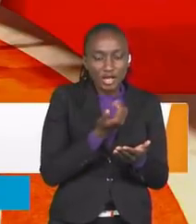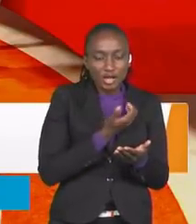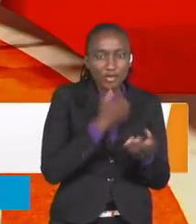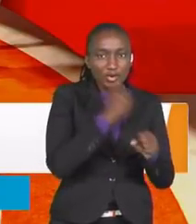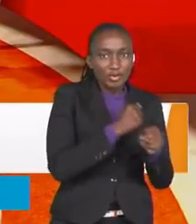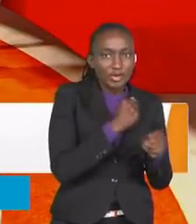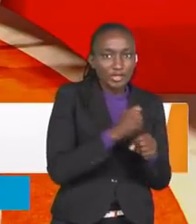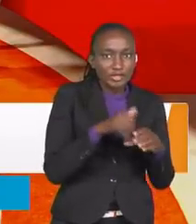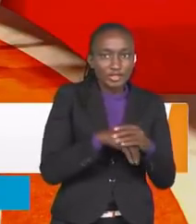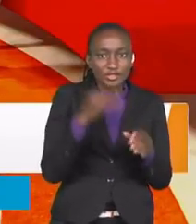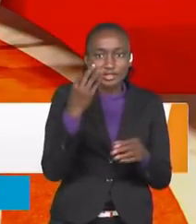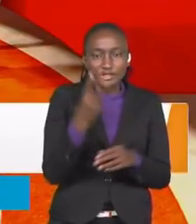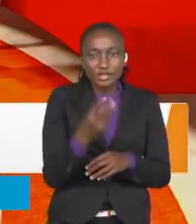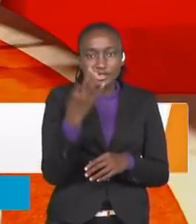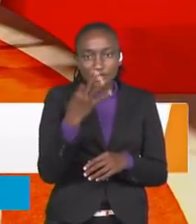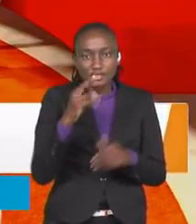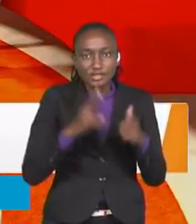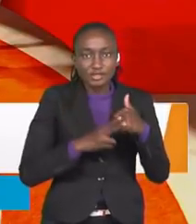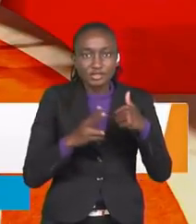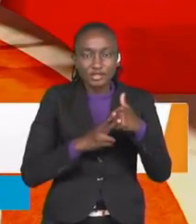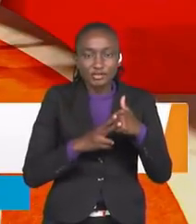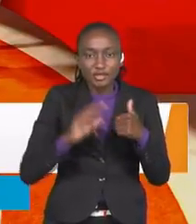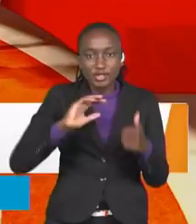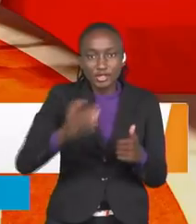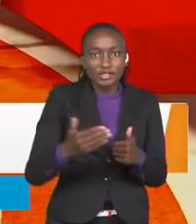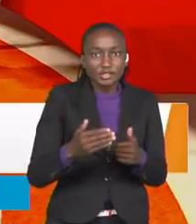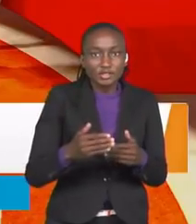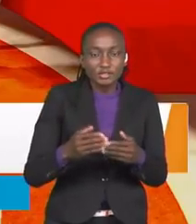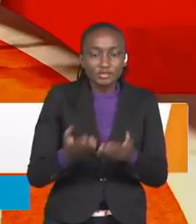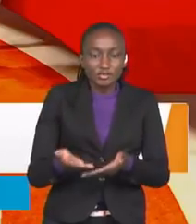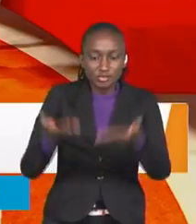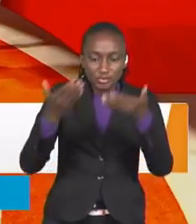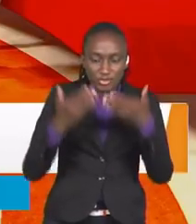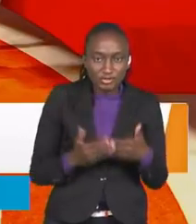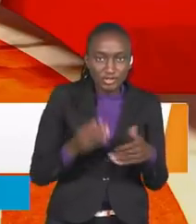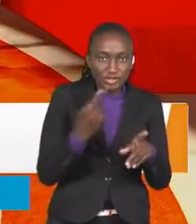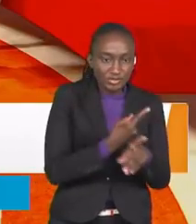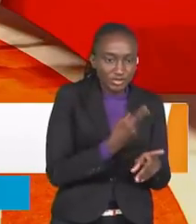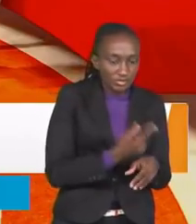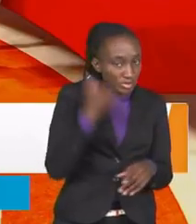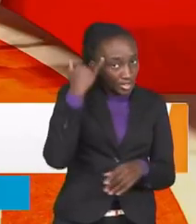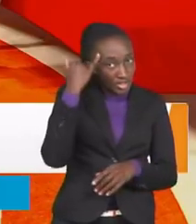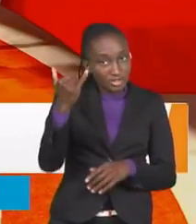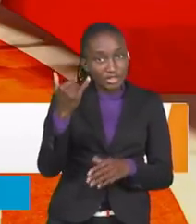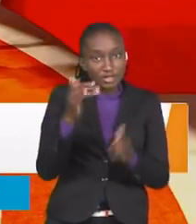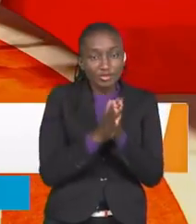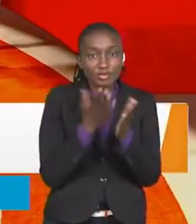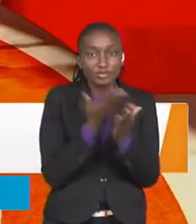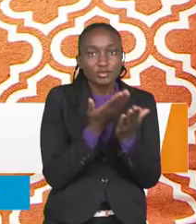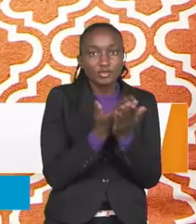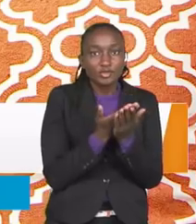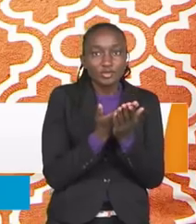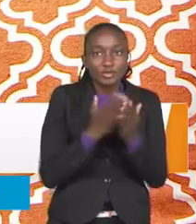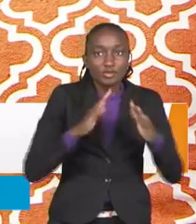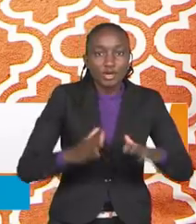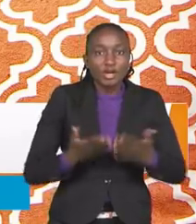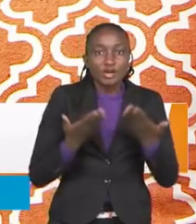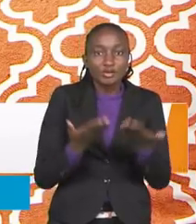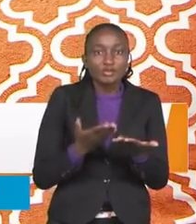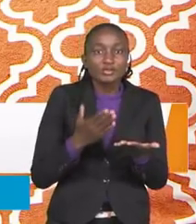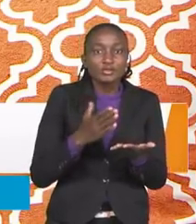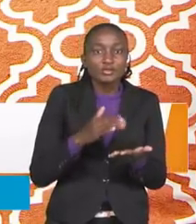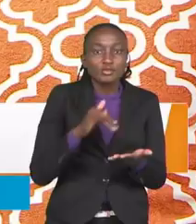in 37 of 47 counties, to give us different concepts and proposals of how they wanted us to fund